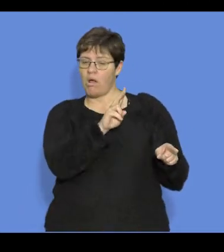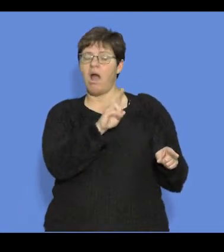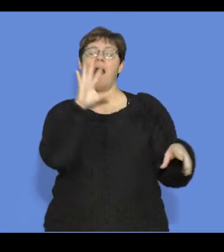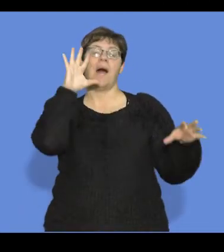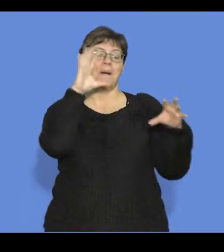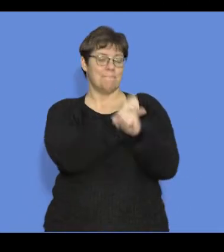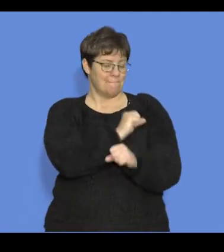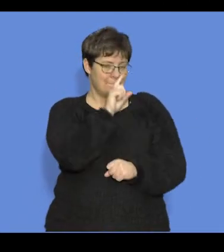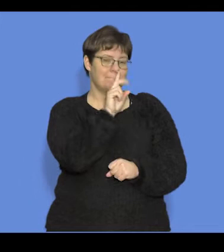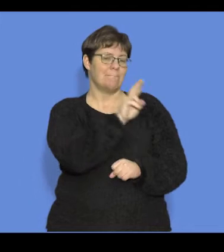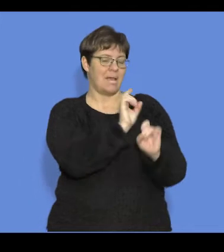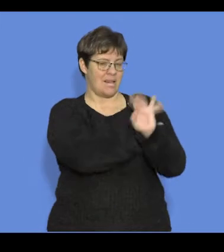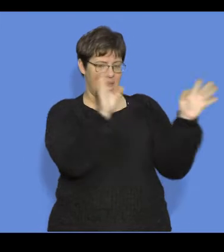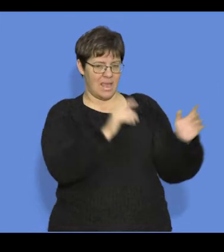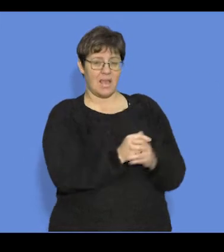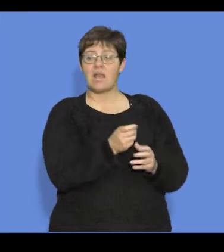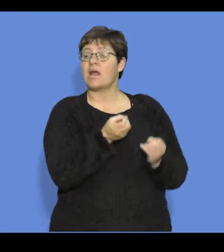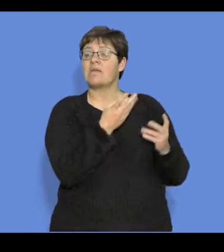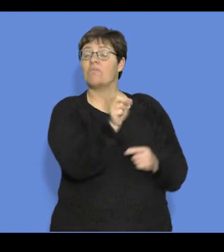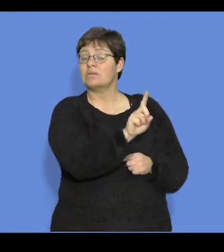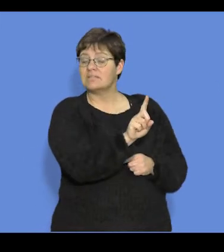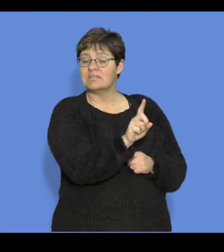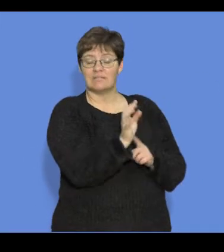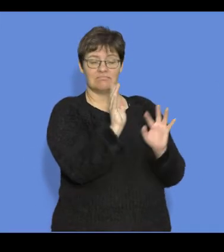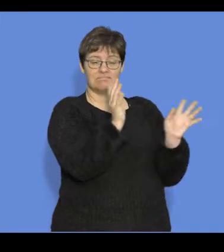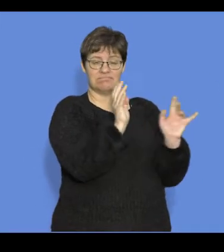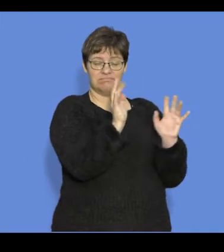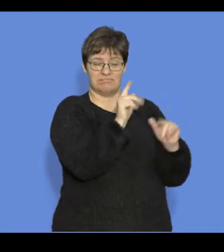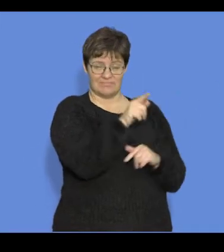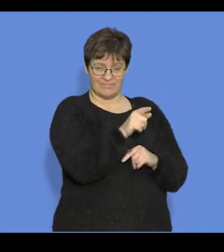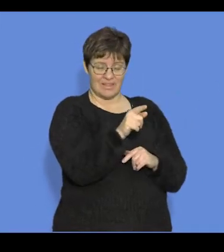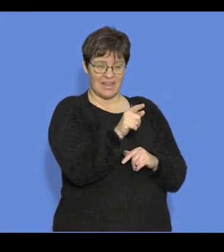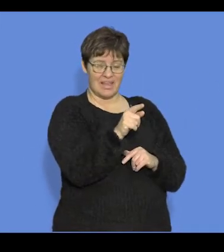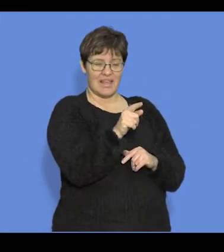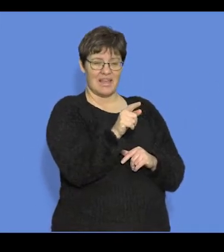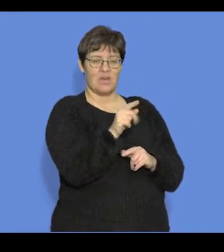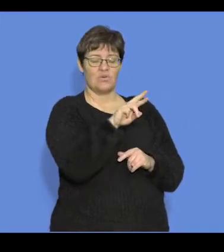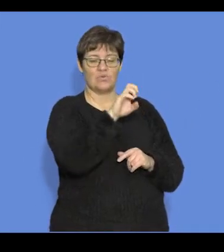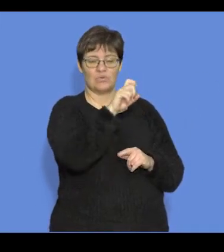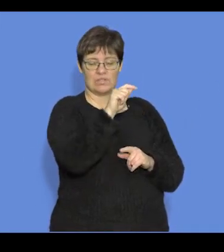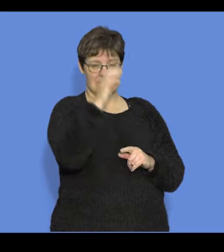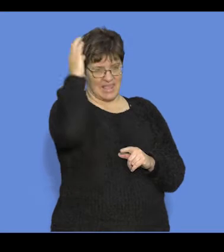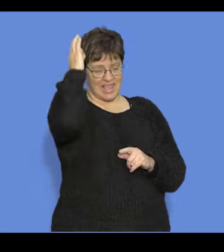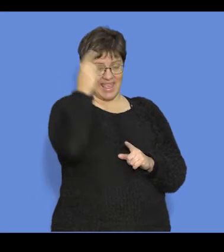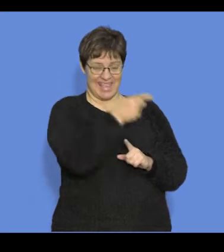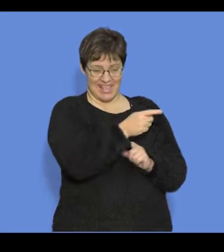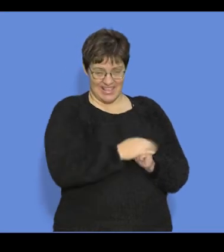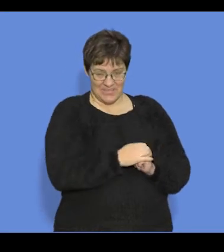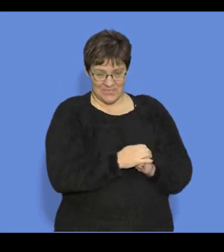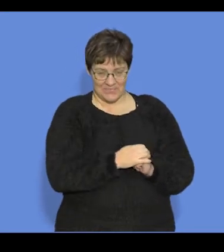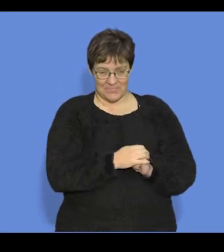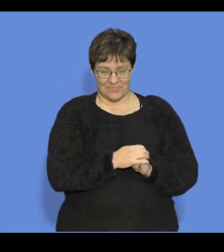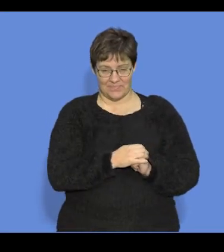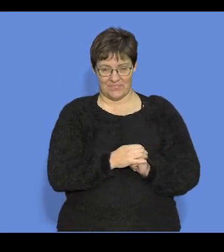you. One giveaway, of course, is the fact that if it's got those little things sticking out, it has